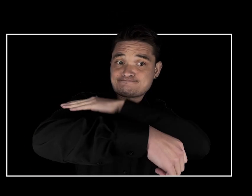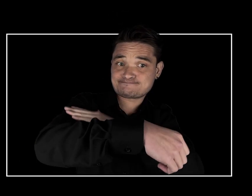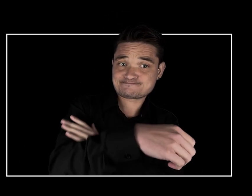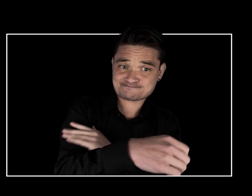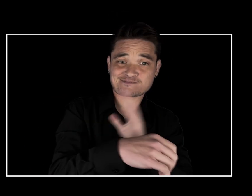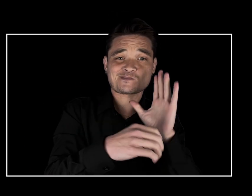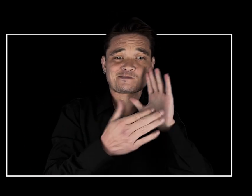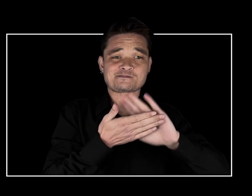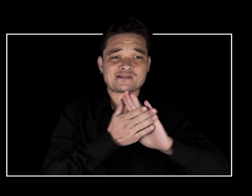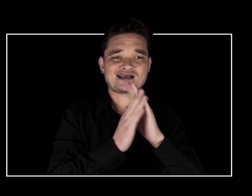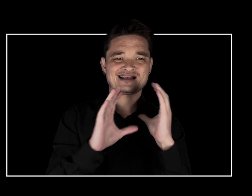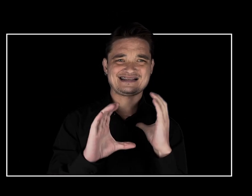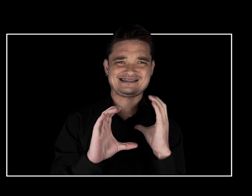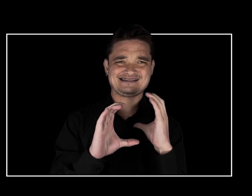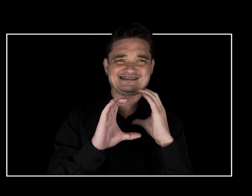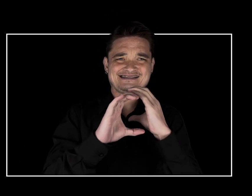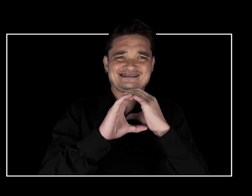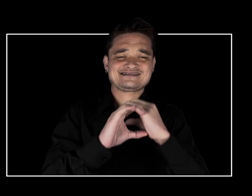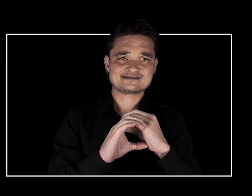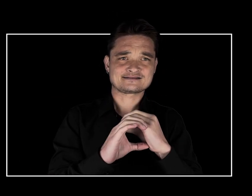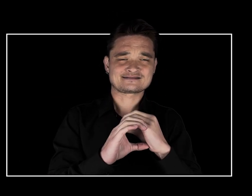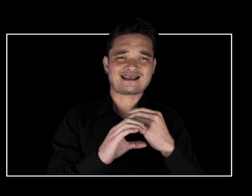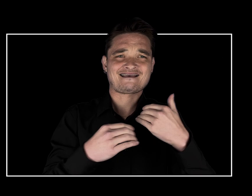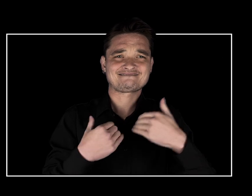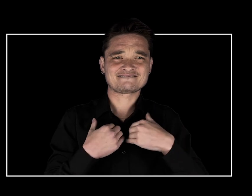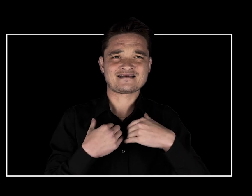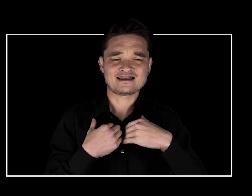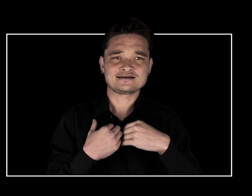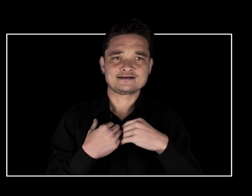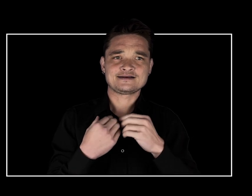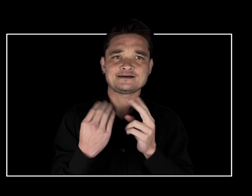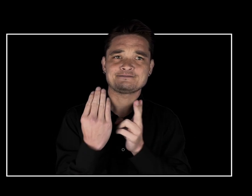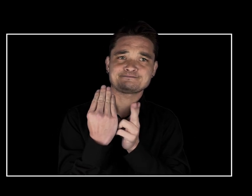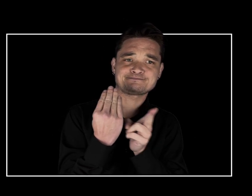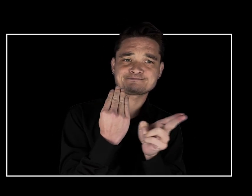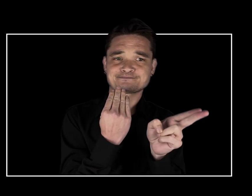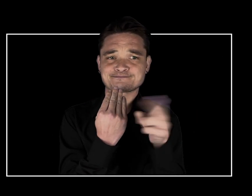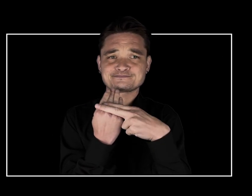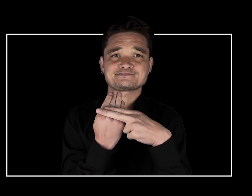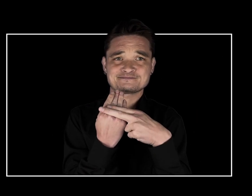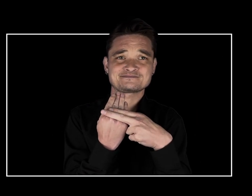through the buckle and pull it tight to remove any slack.